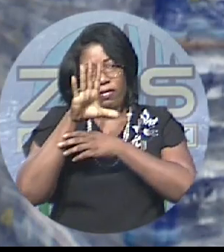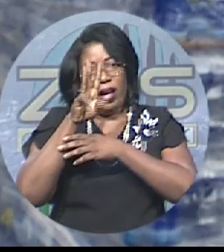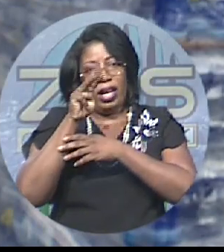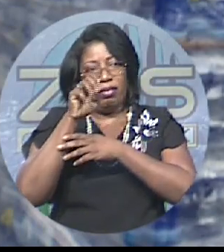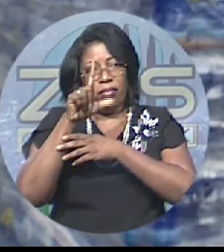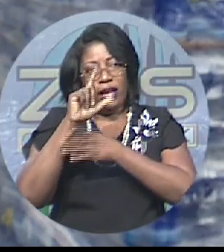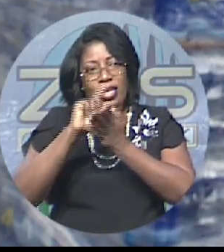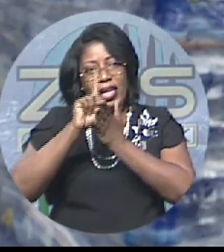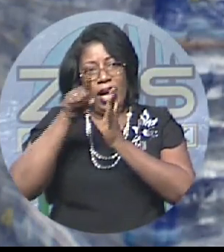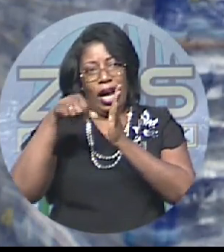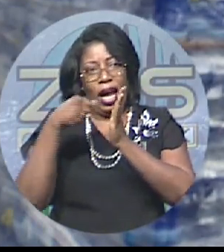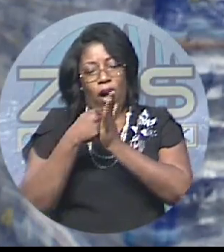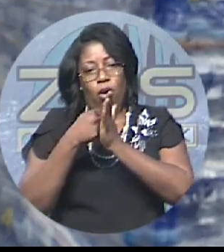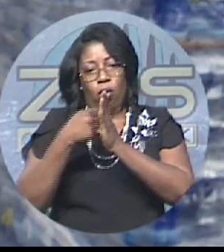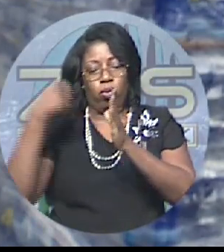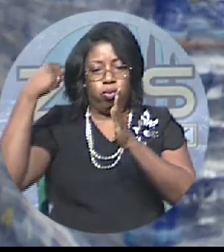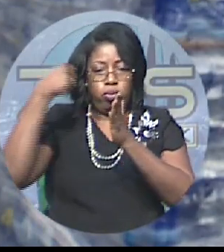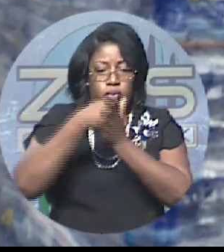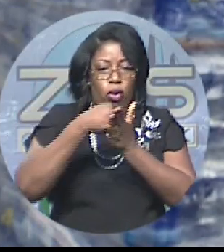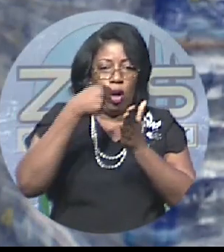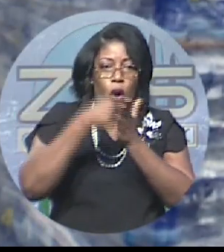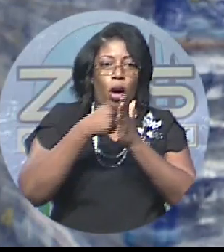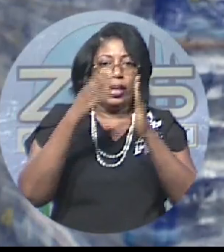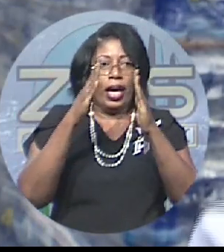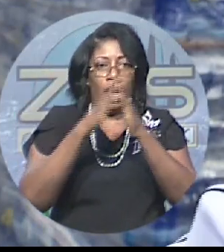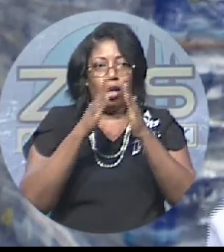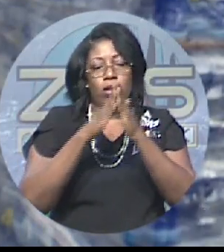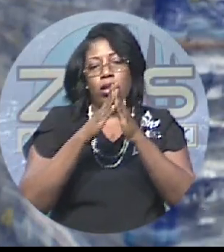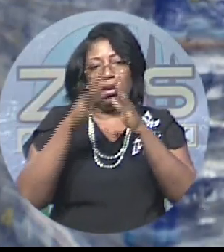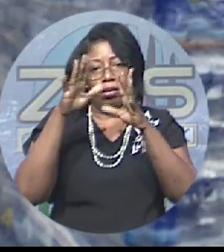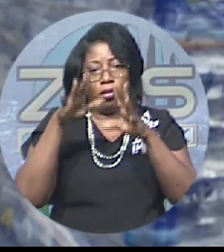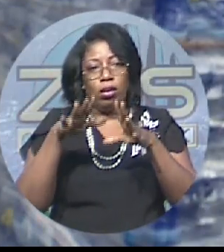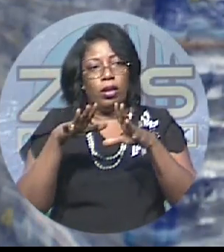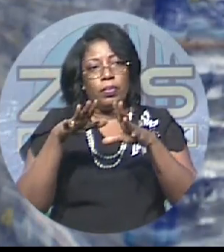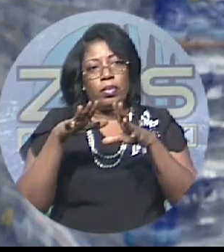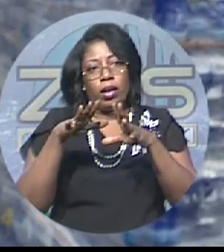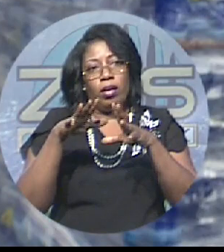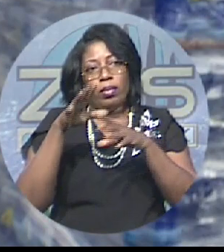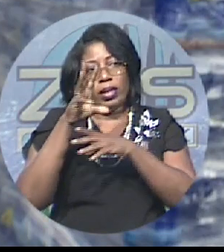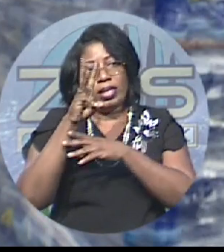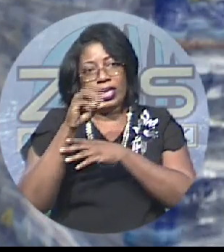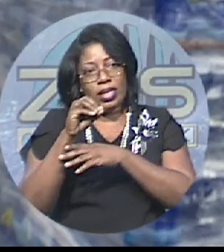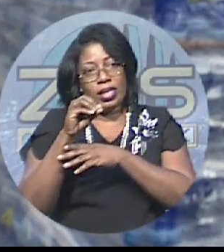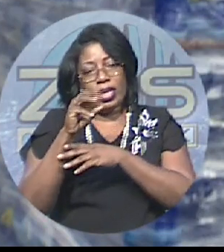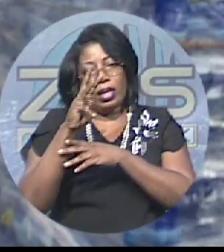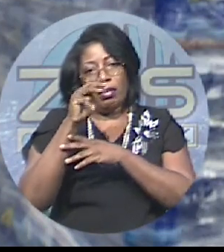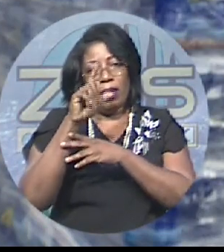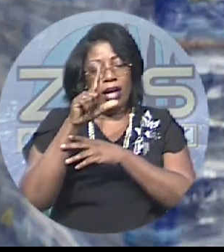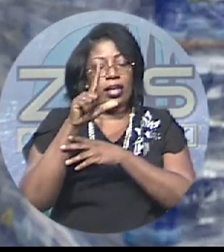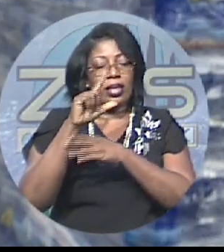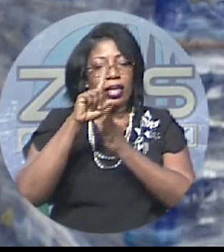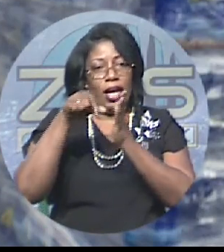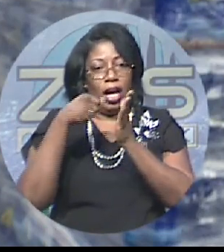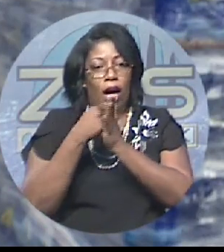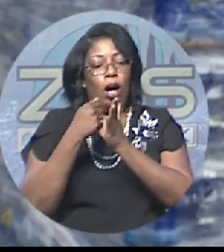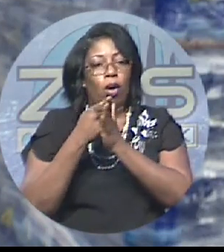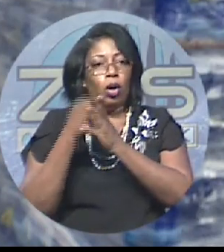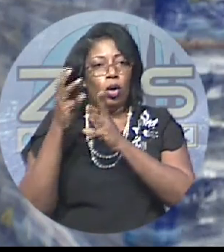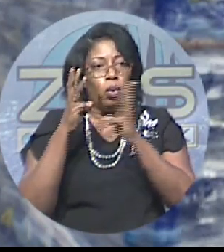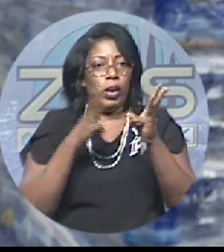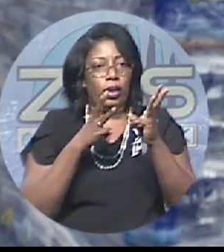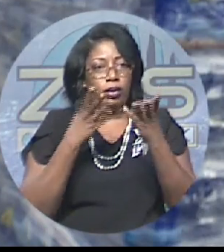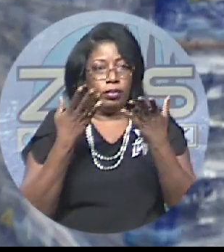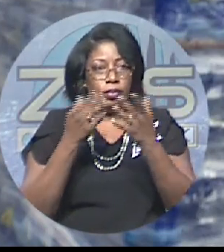hour, beating upon you at 150 to 60 miles an hour winds, and they estimated